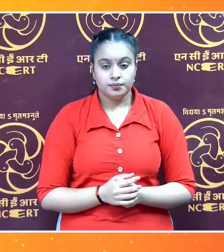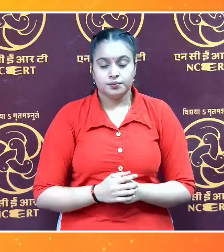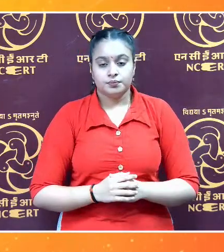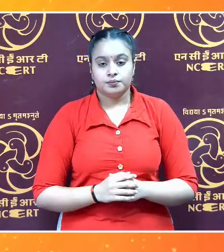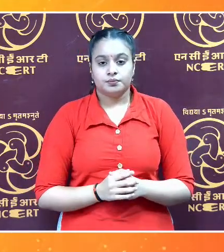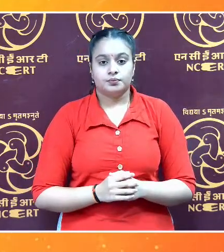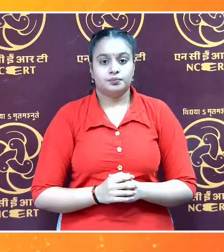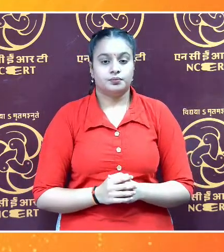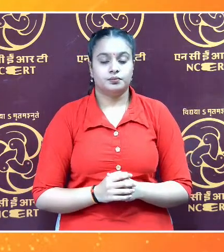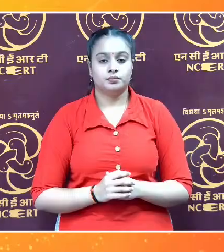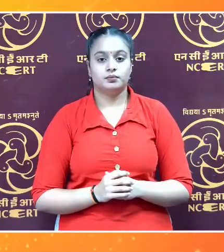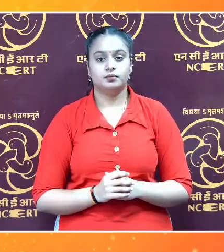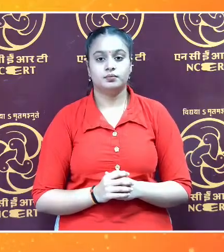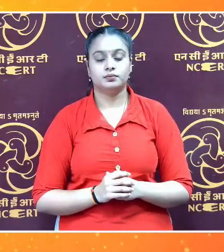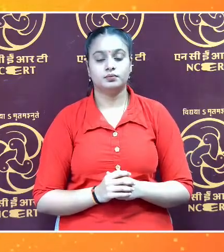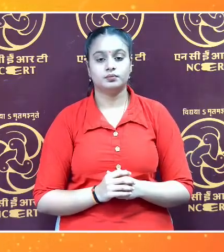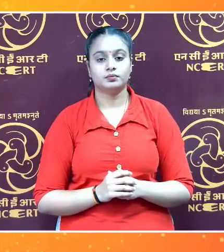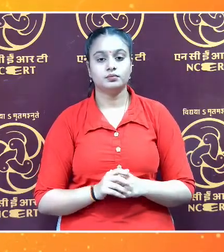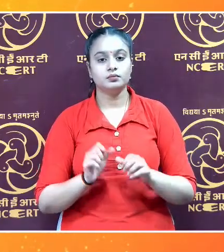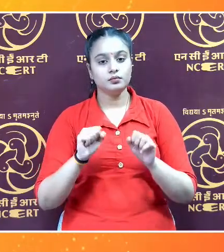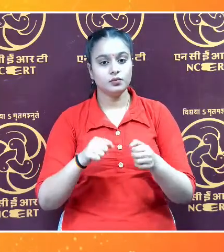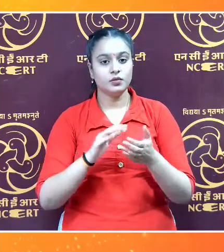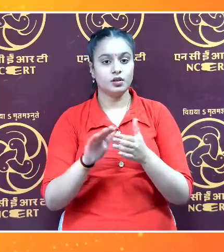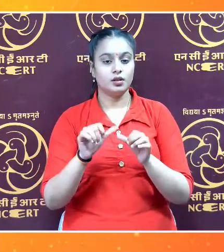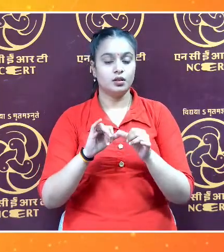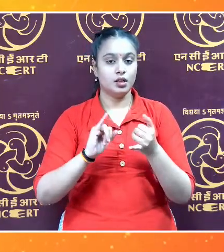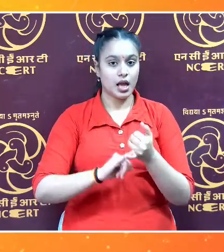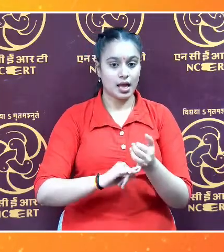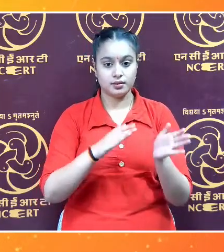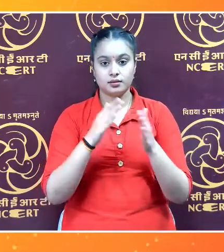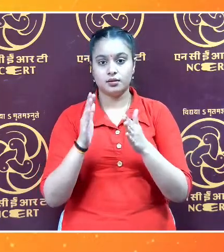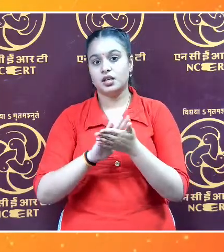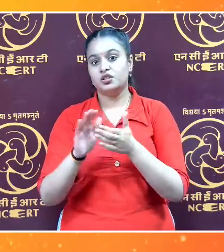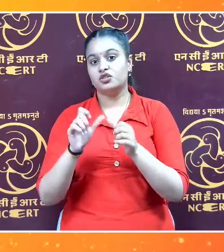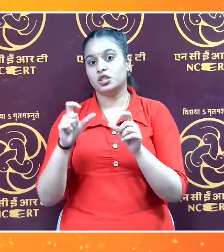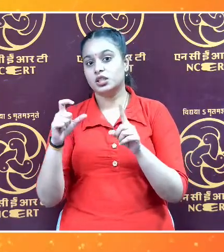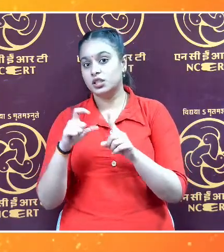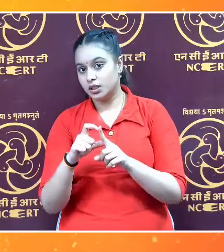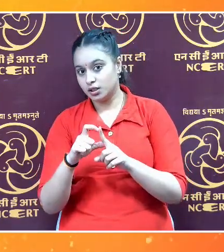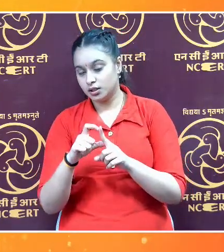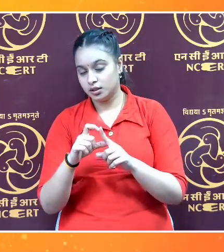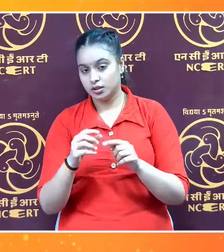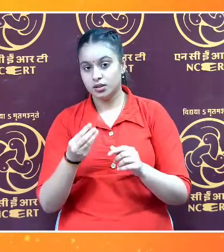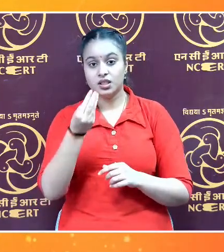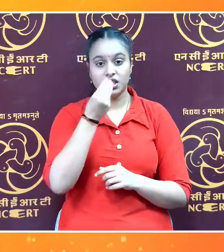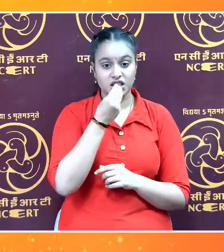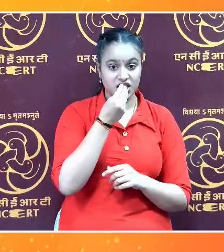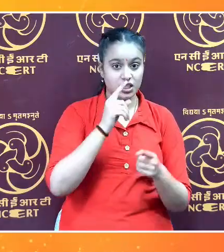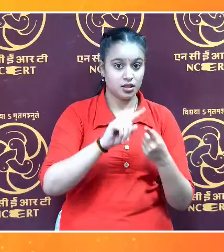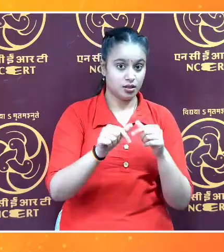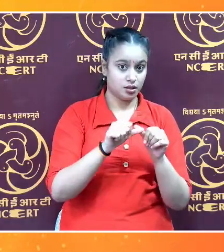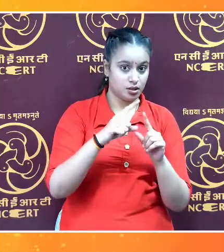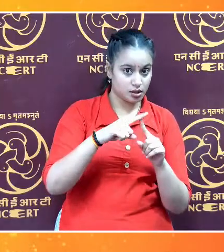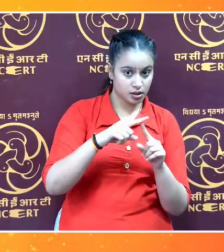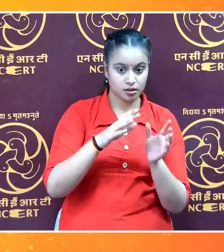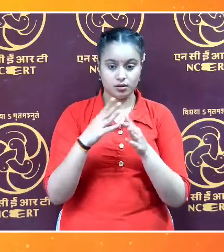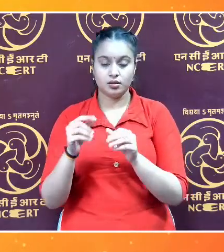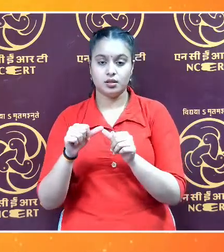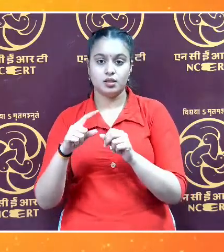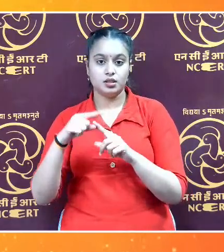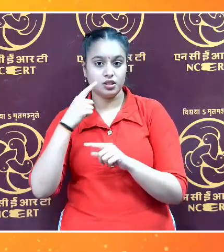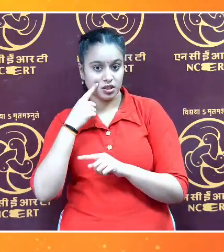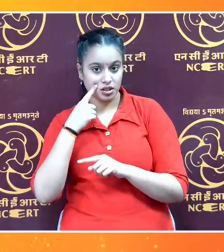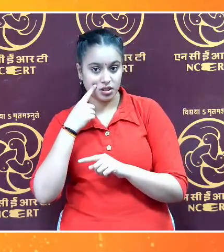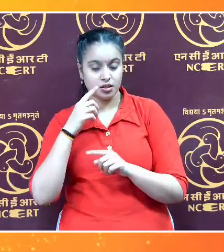it is had. Has Eat. for the singular, have for the plural. Yes. And Depends on the eat. context. Yeah. Ate. Ate. So go,